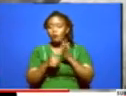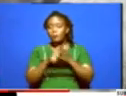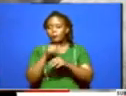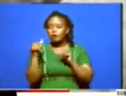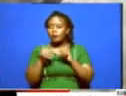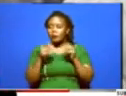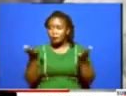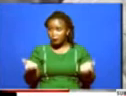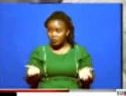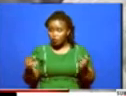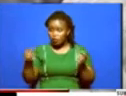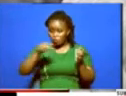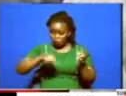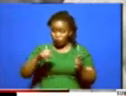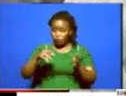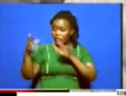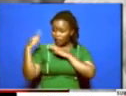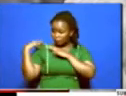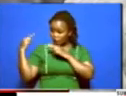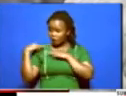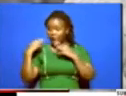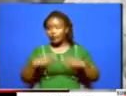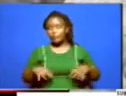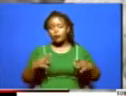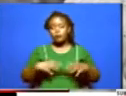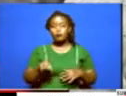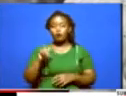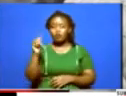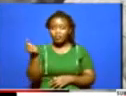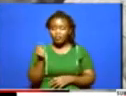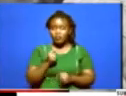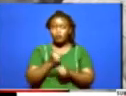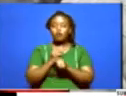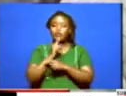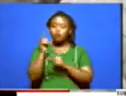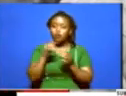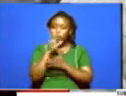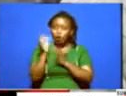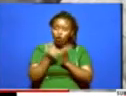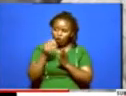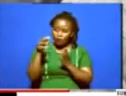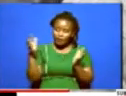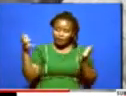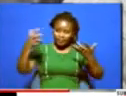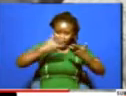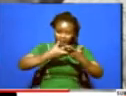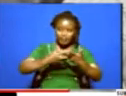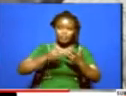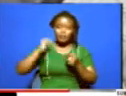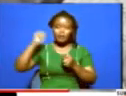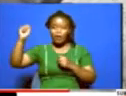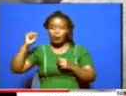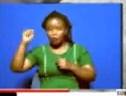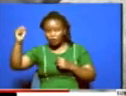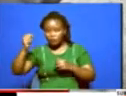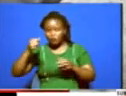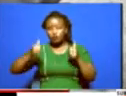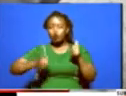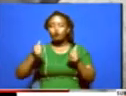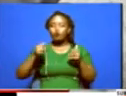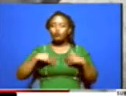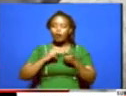role as citizens to be engaged in proactive politics that will bring change and